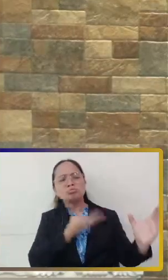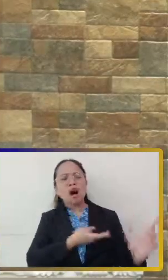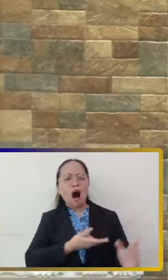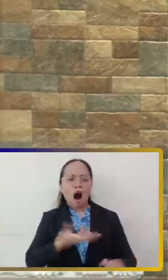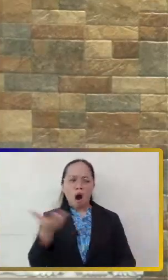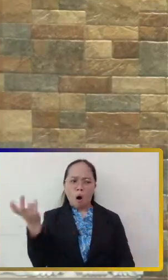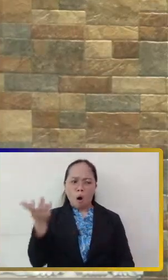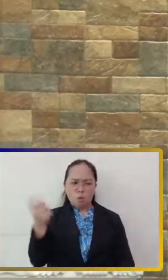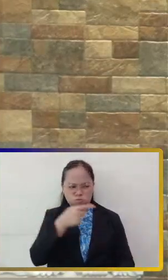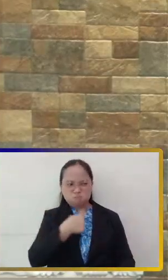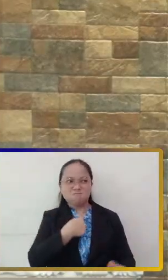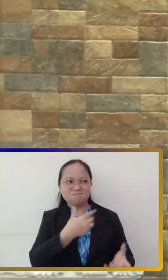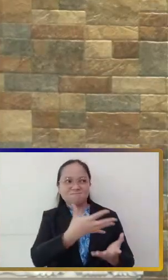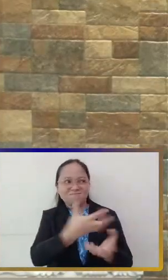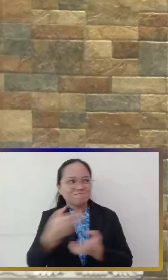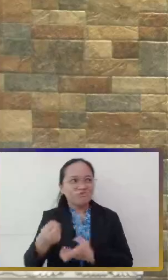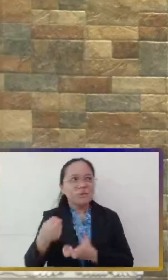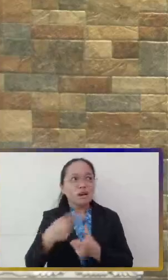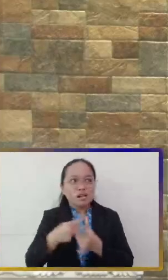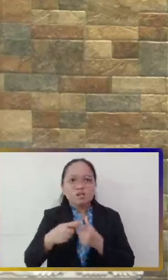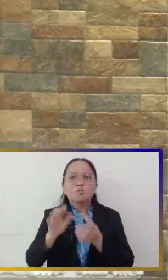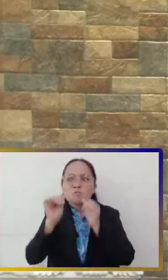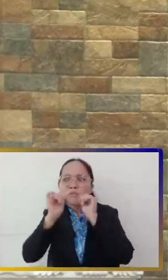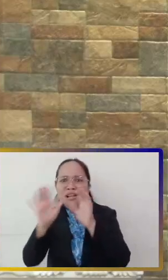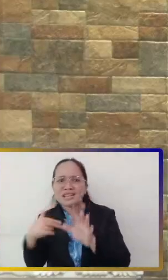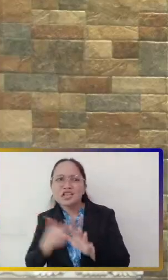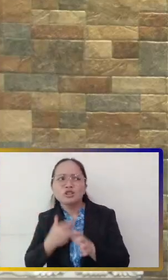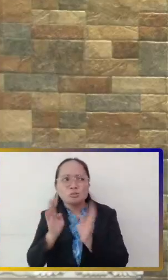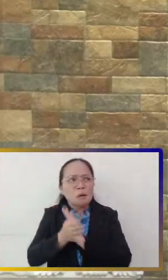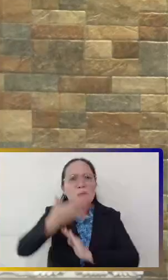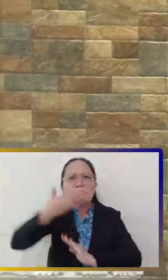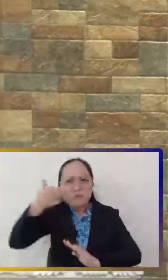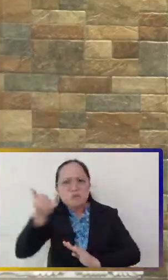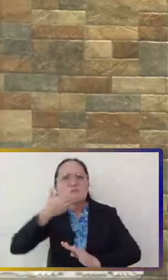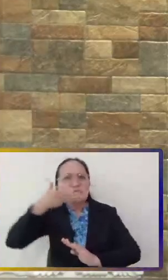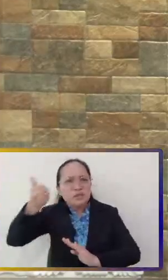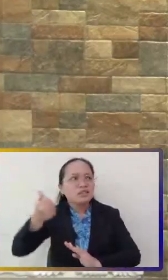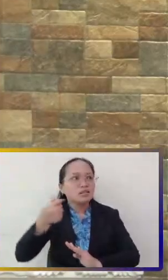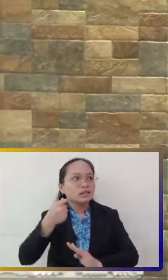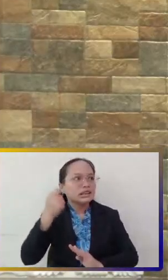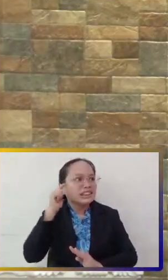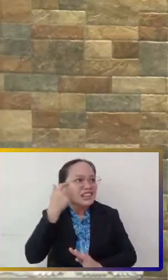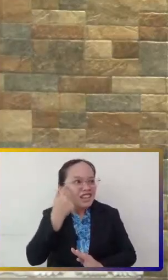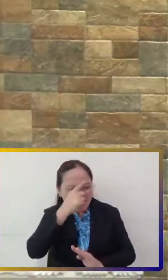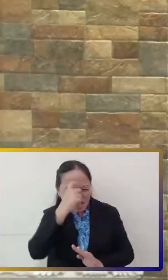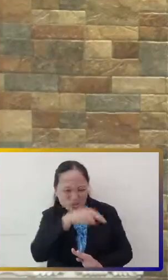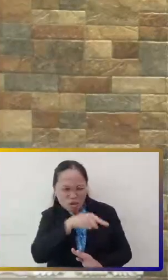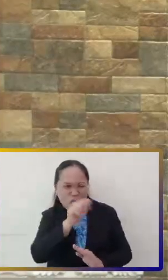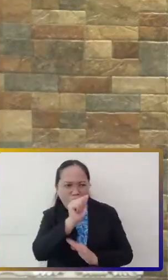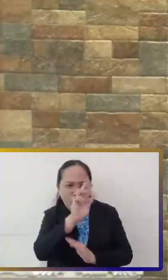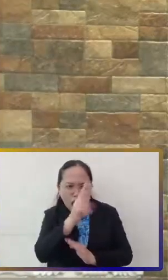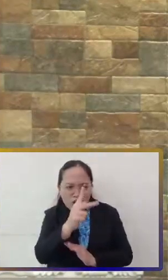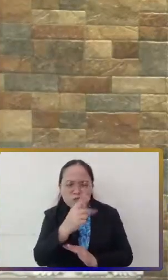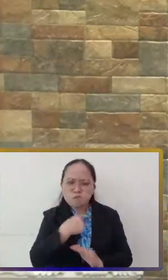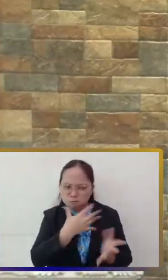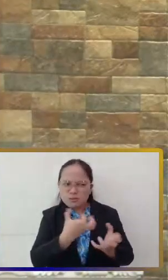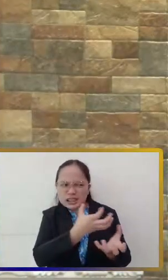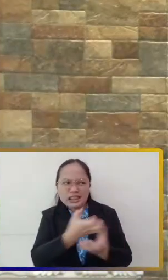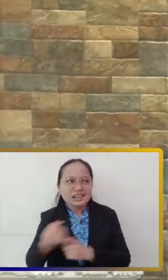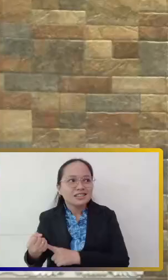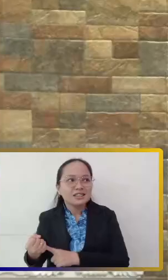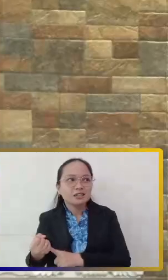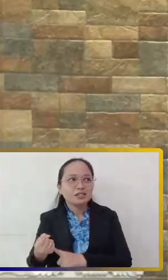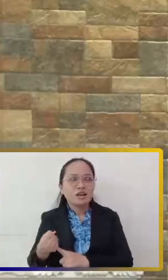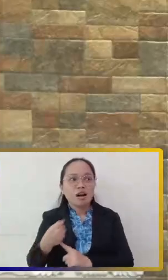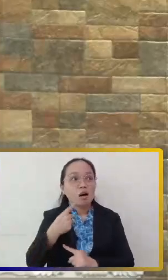pagpapalain sila at lalakas sila at mananalo rin sila sa mga gyera sapagkat nasa kanila yung Ark of God. But the problem